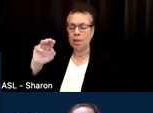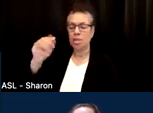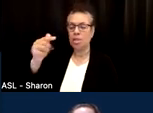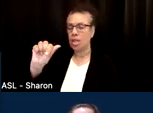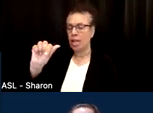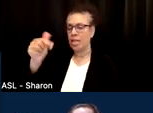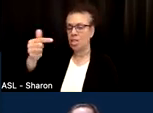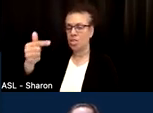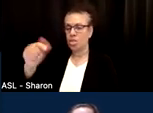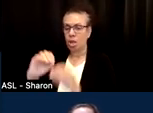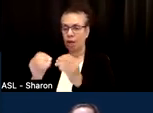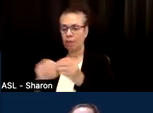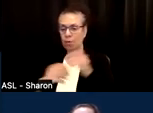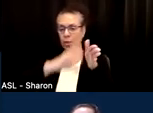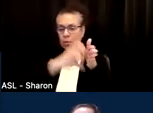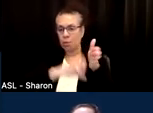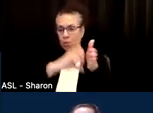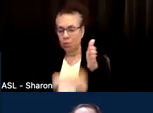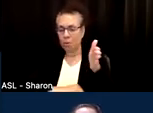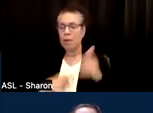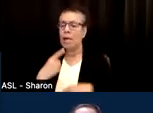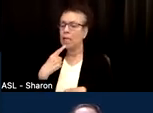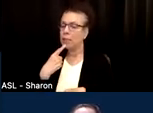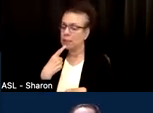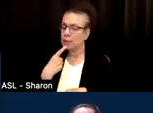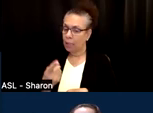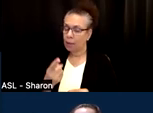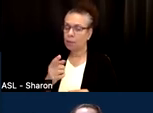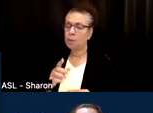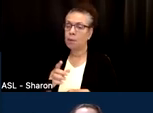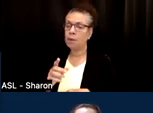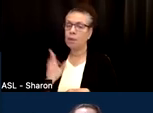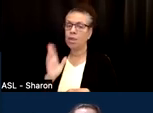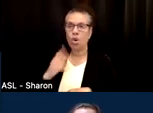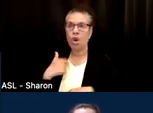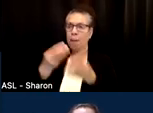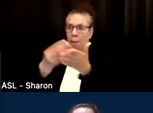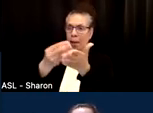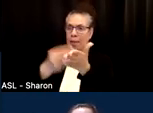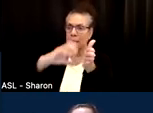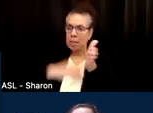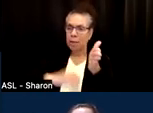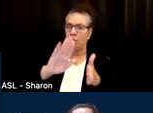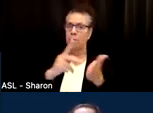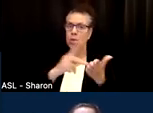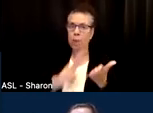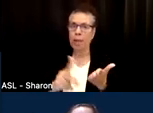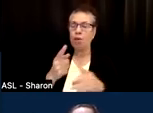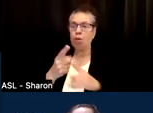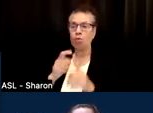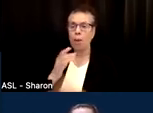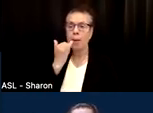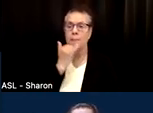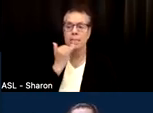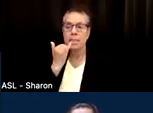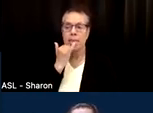click off deductions and inform them that you are getting something deducted from your pay due to a mistake that you made as